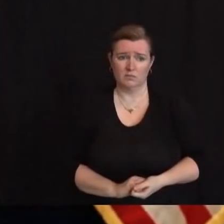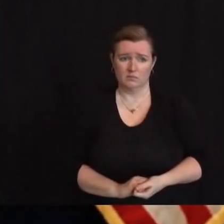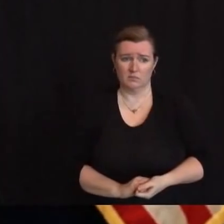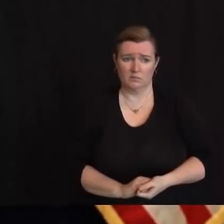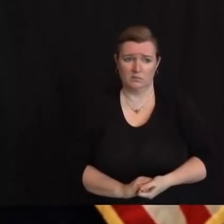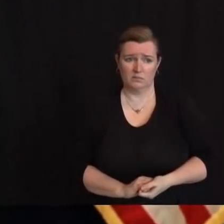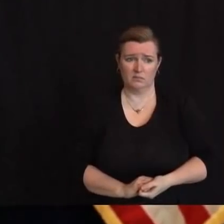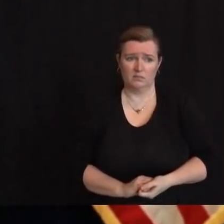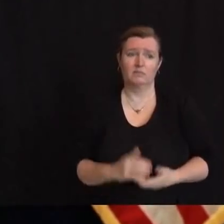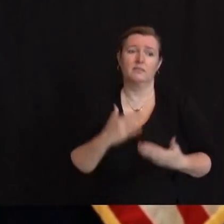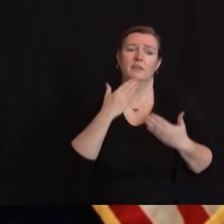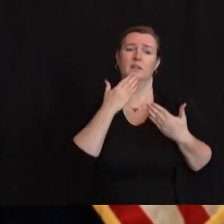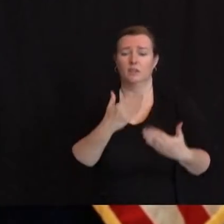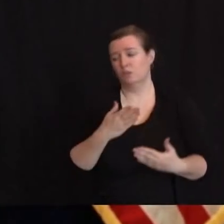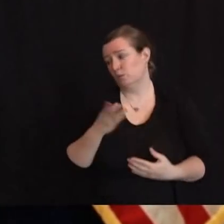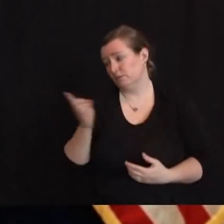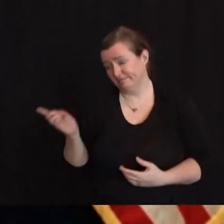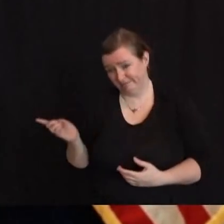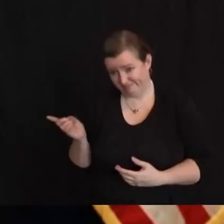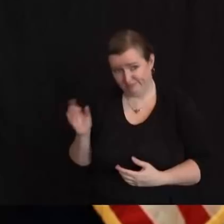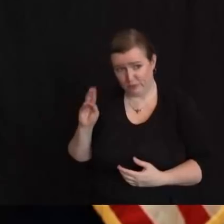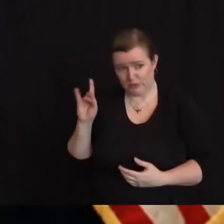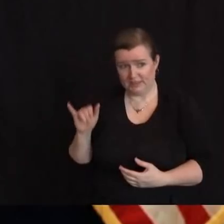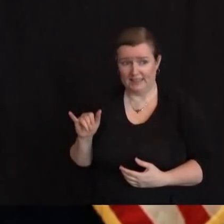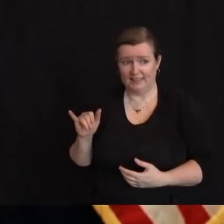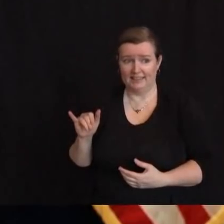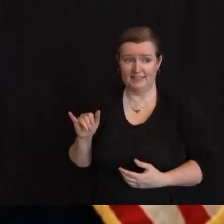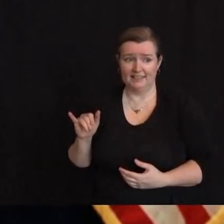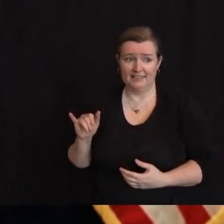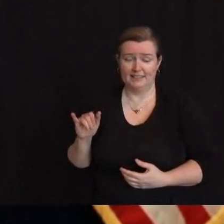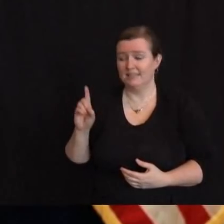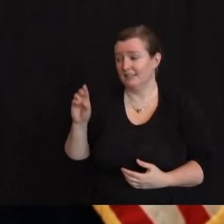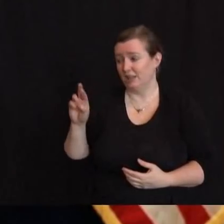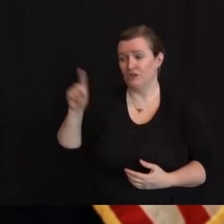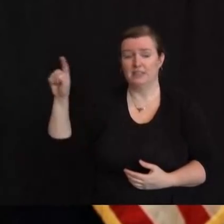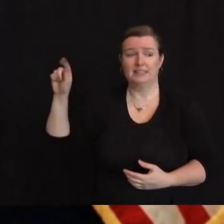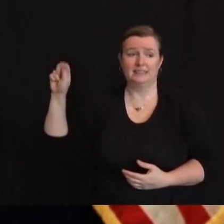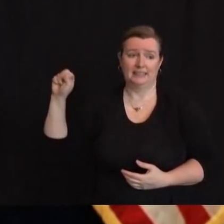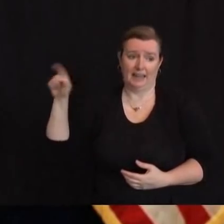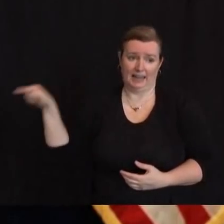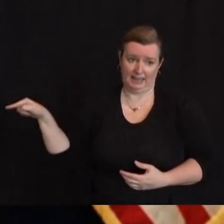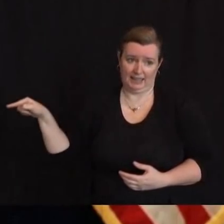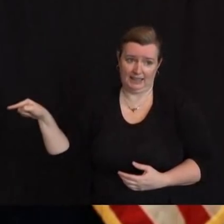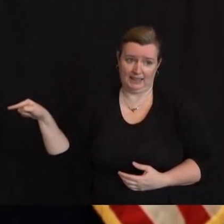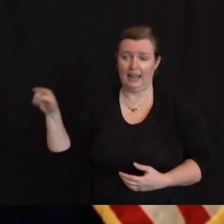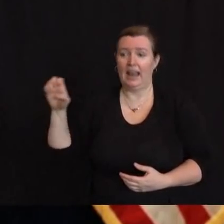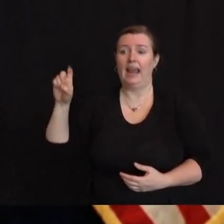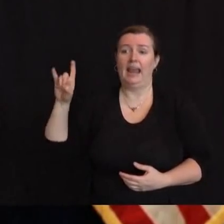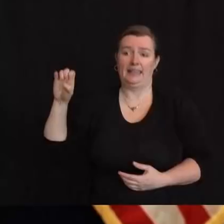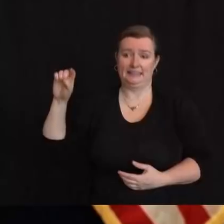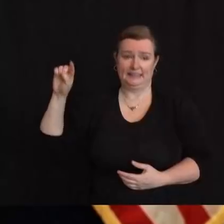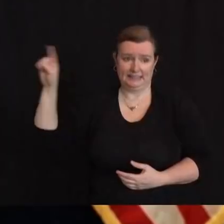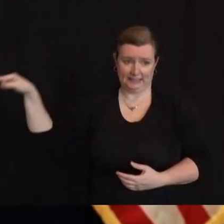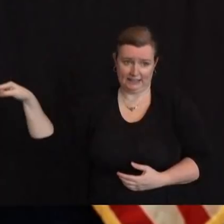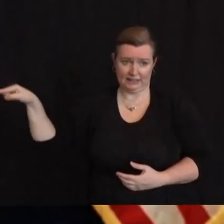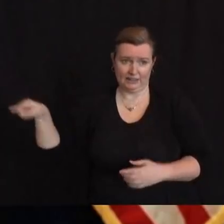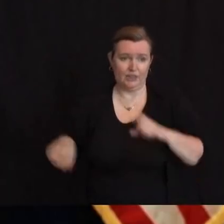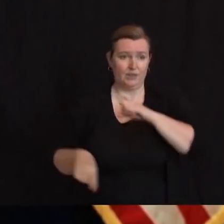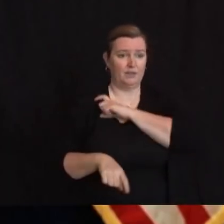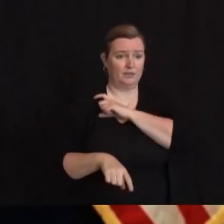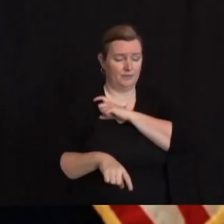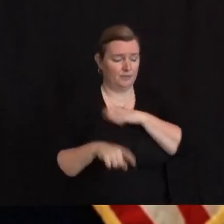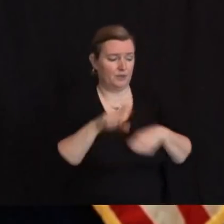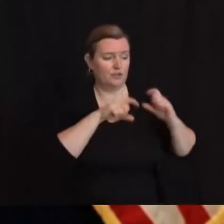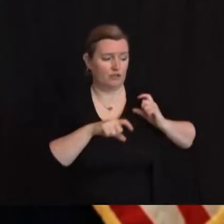you, Judy and Dr. Tan. Eddie, it's great to have you with us. I appreciate that. Colonel, as always,